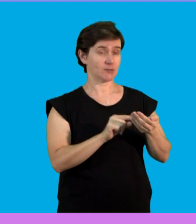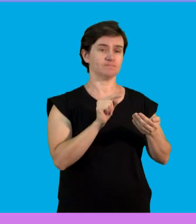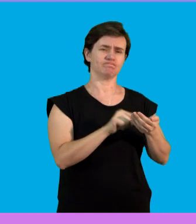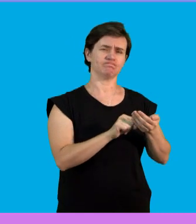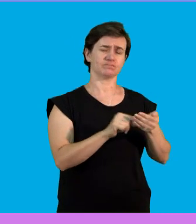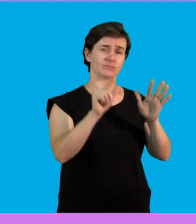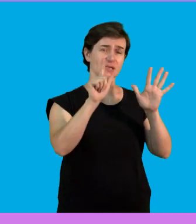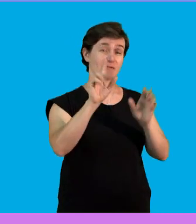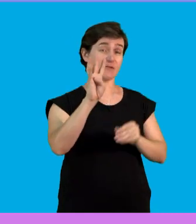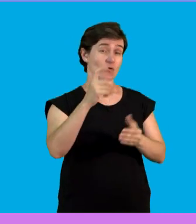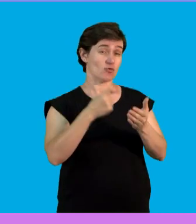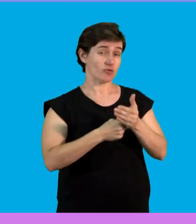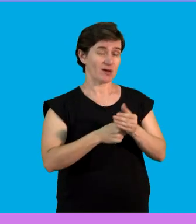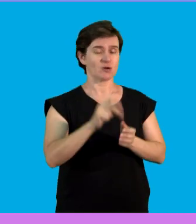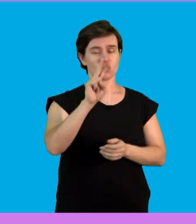will be